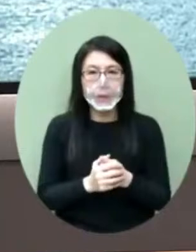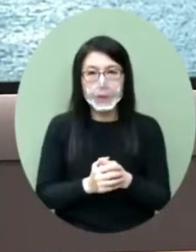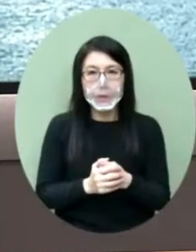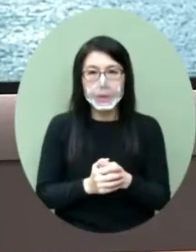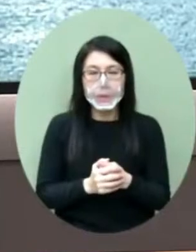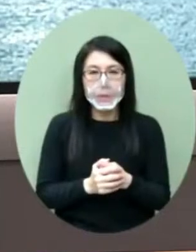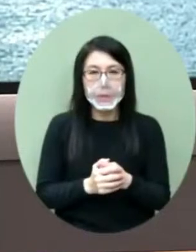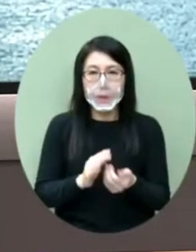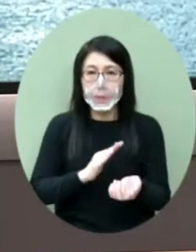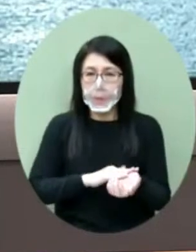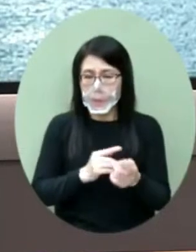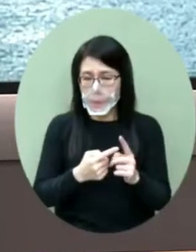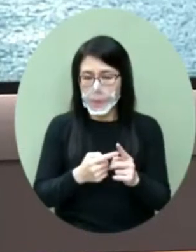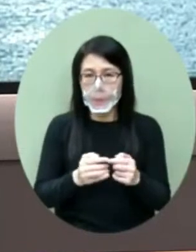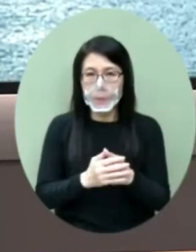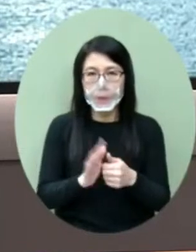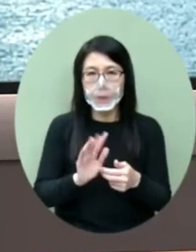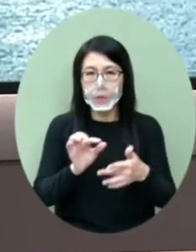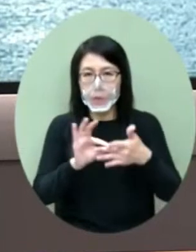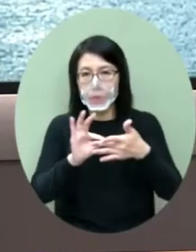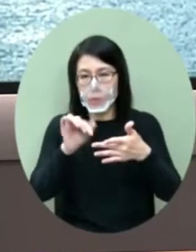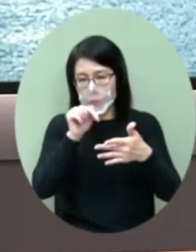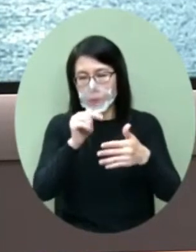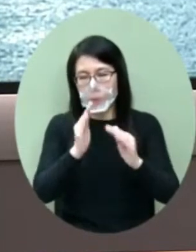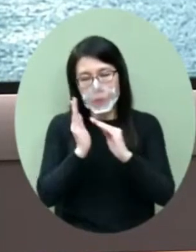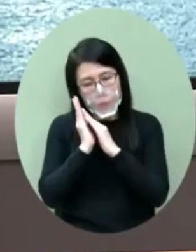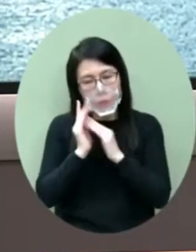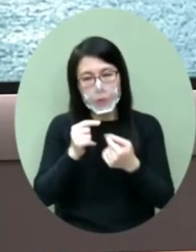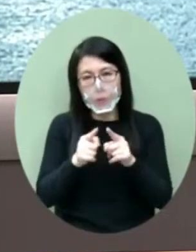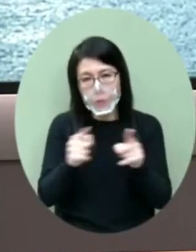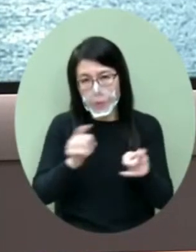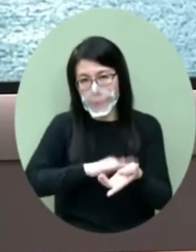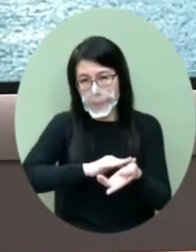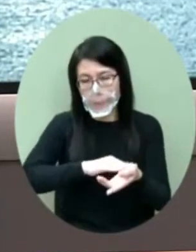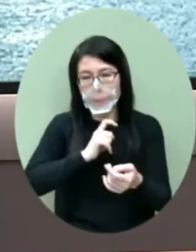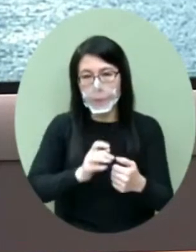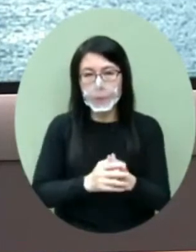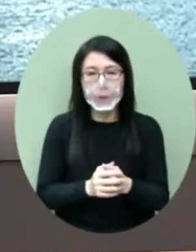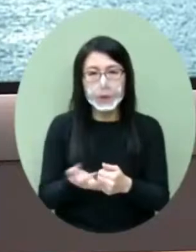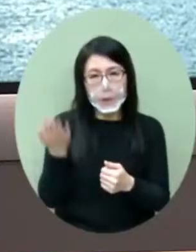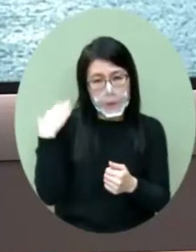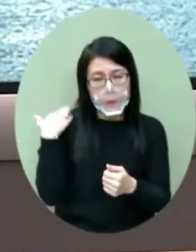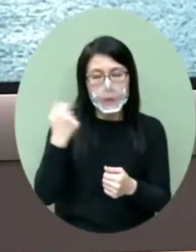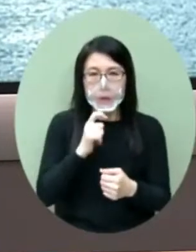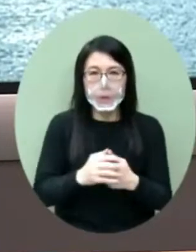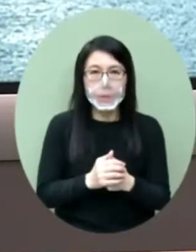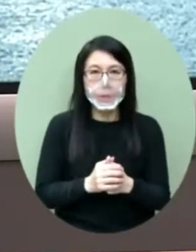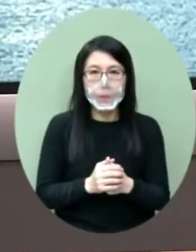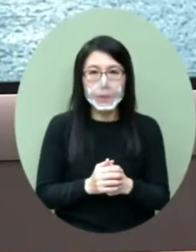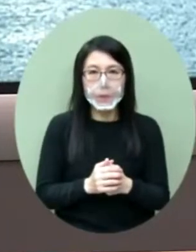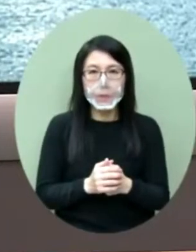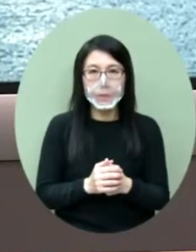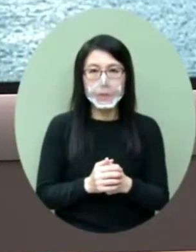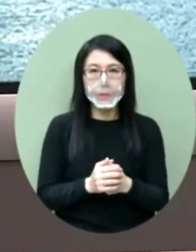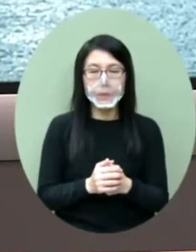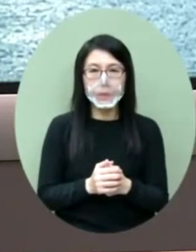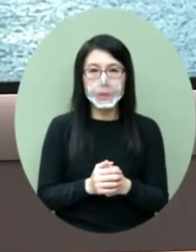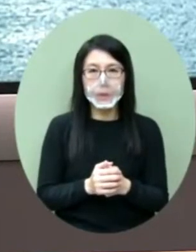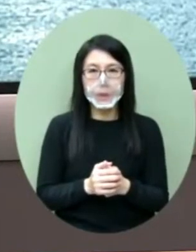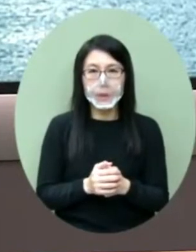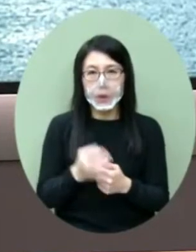is a 58-year-old male. They are from care homes suffering from chronic